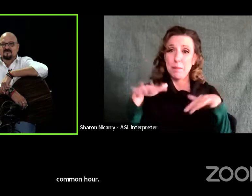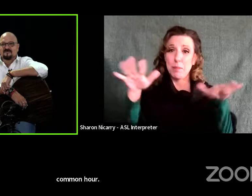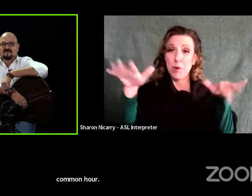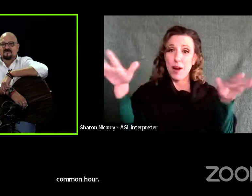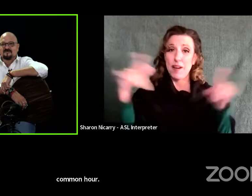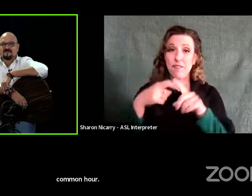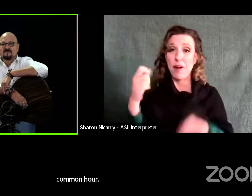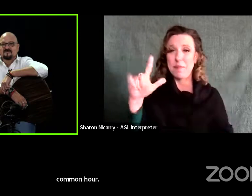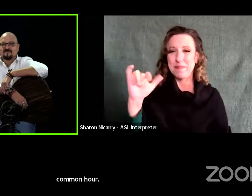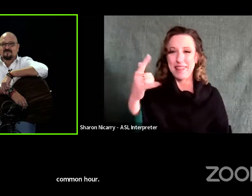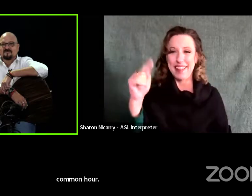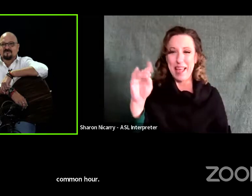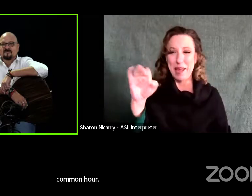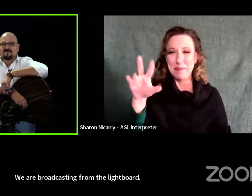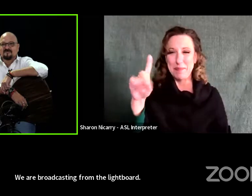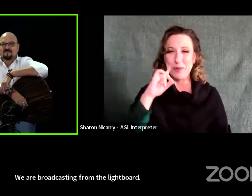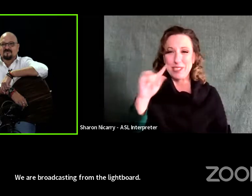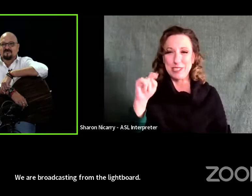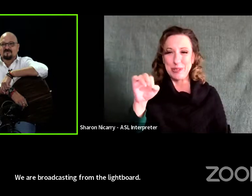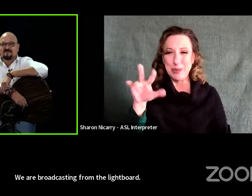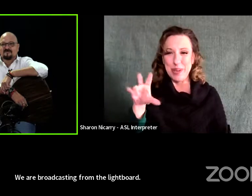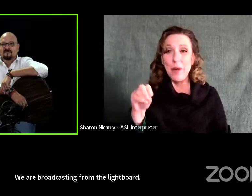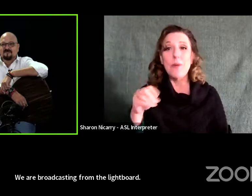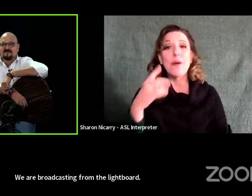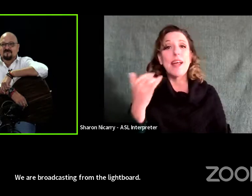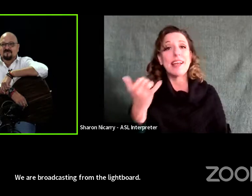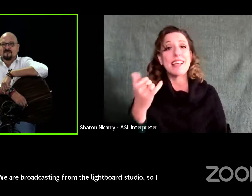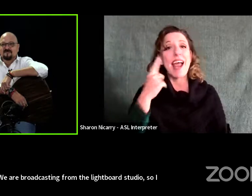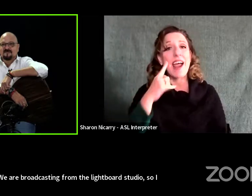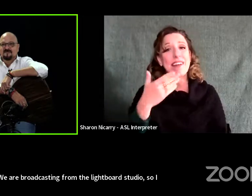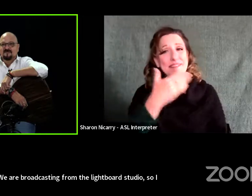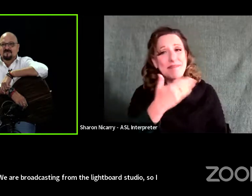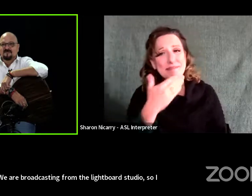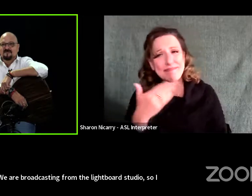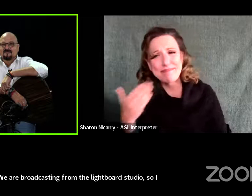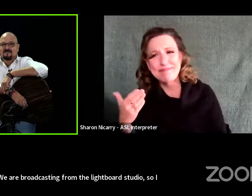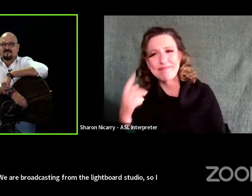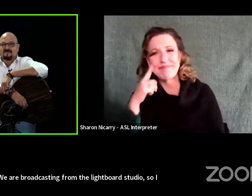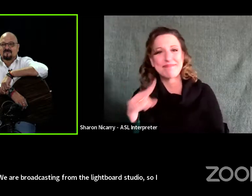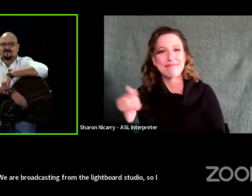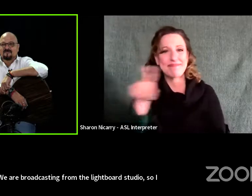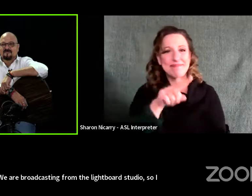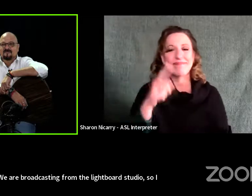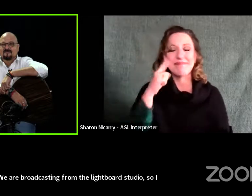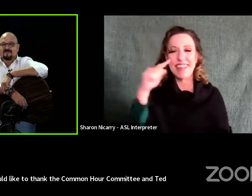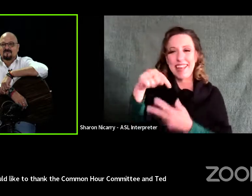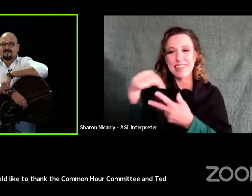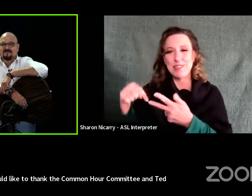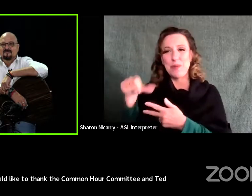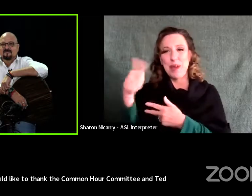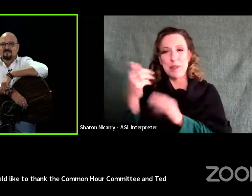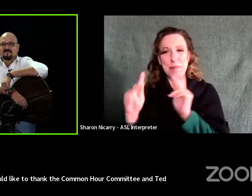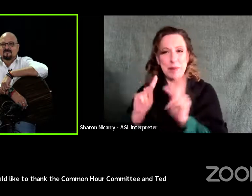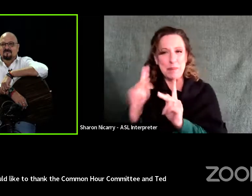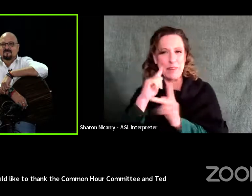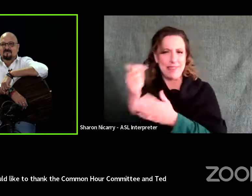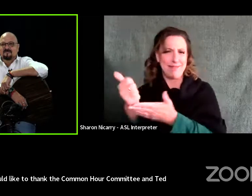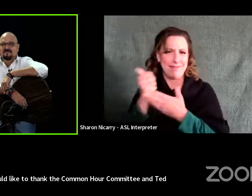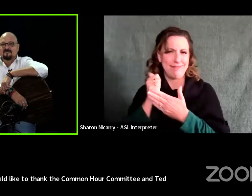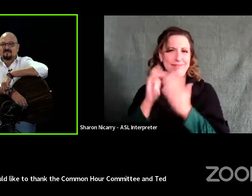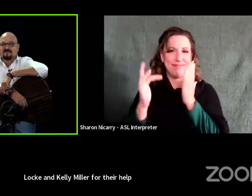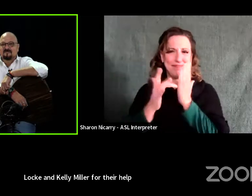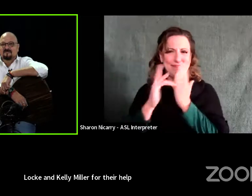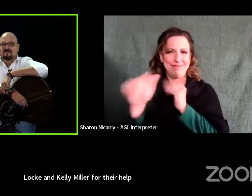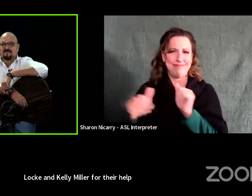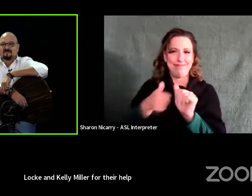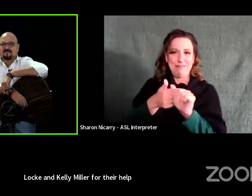Lightboard studio, so I would like to thank the Common Hour committee and Teb Locke and Kelly Miller for their help with all of the tech behind